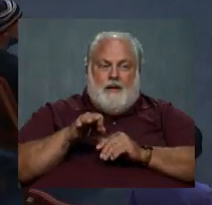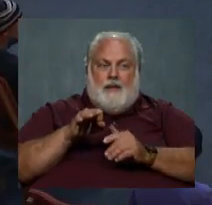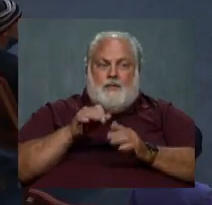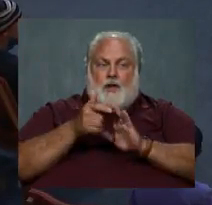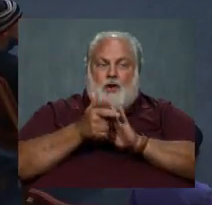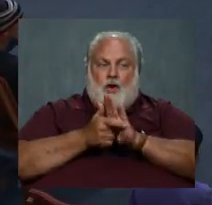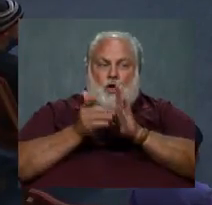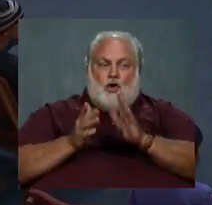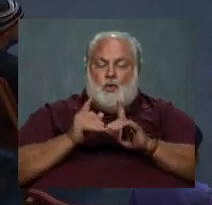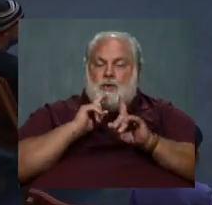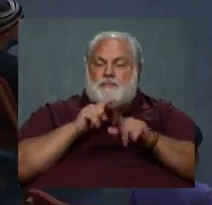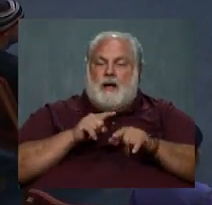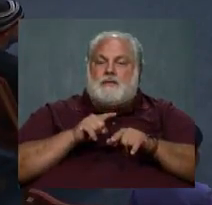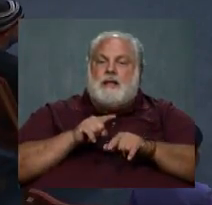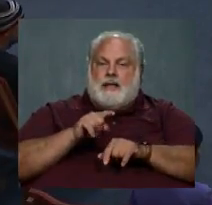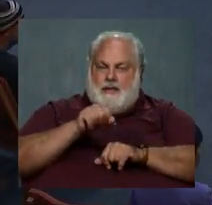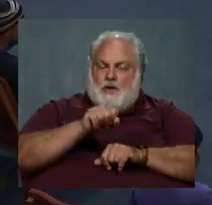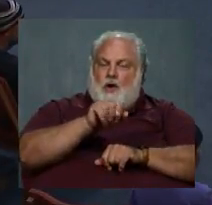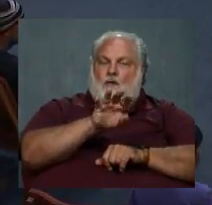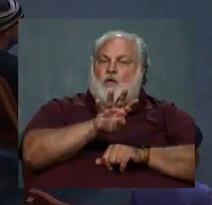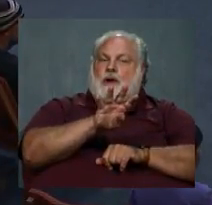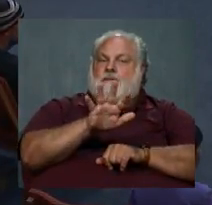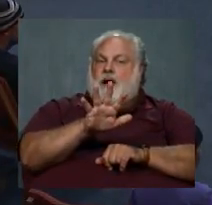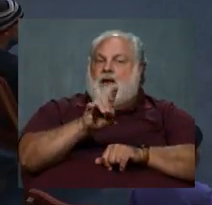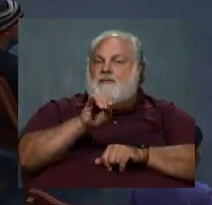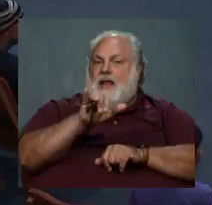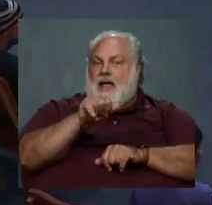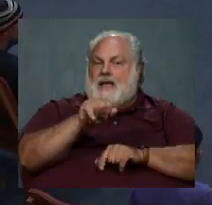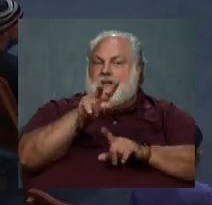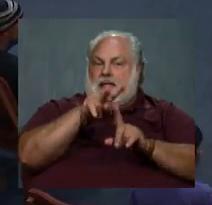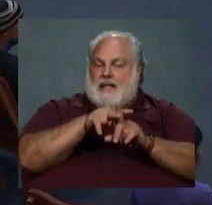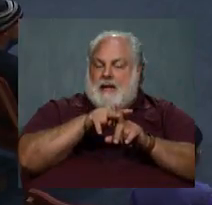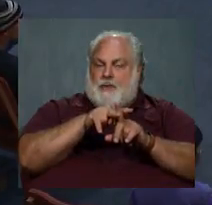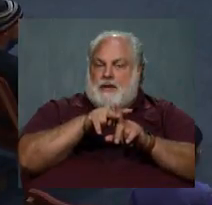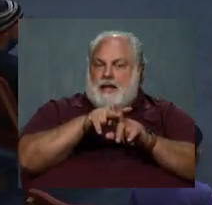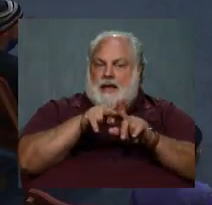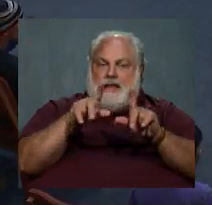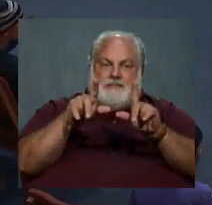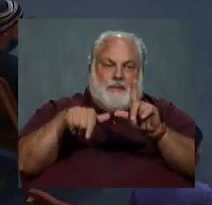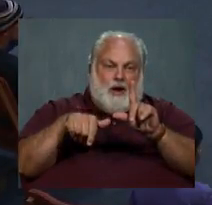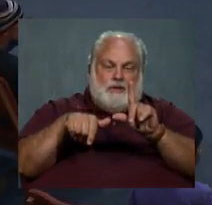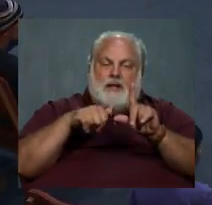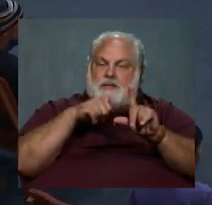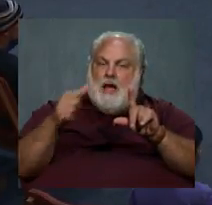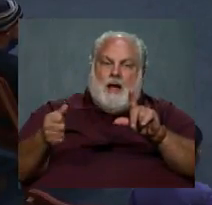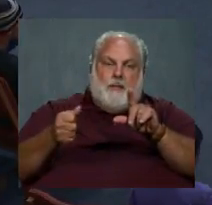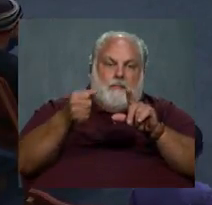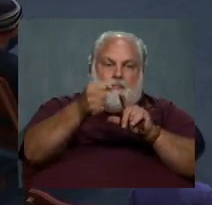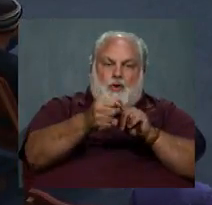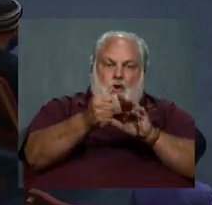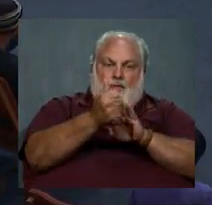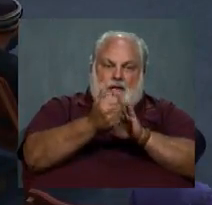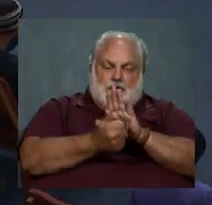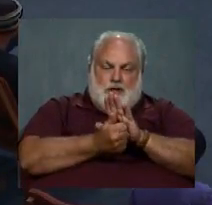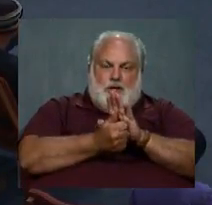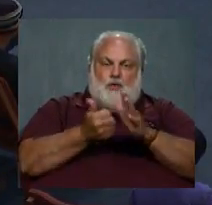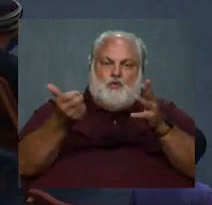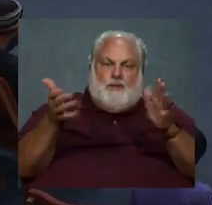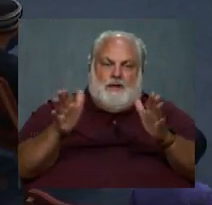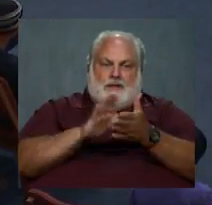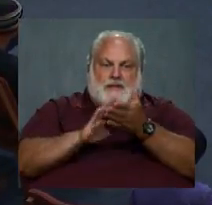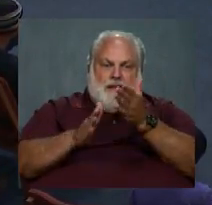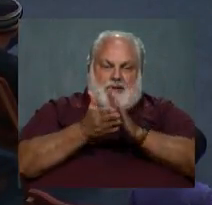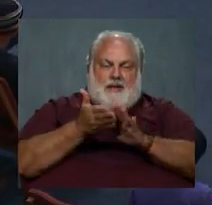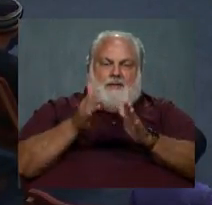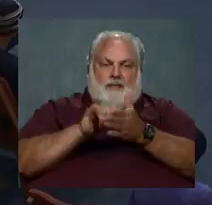what I understood, Mr. Carpenter? Right. I mean, 45 days it was tabled. If it's not put on the agenda. Okay, so we've taken care of that part